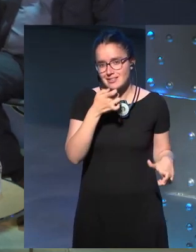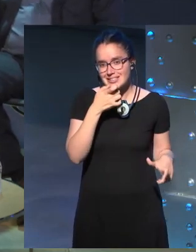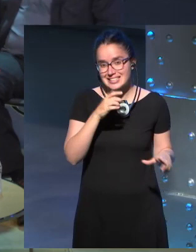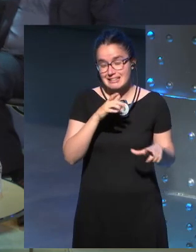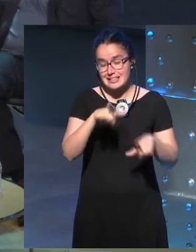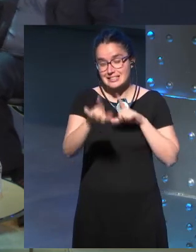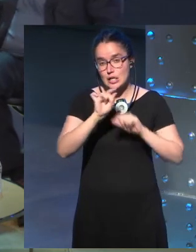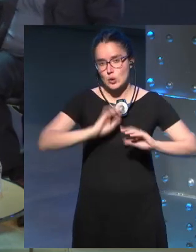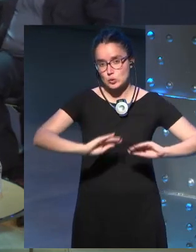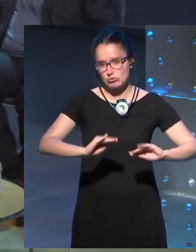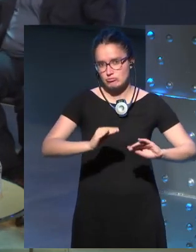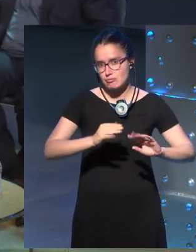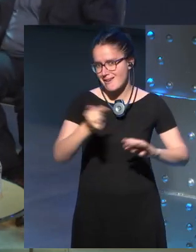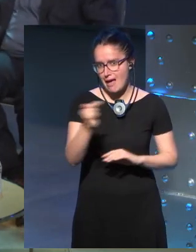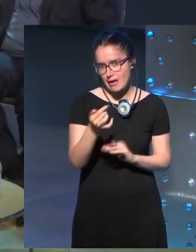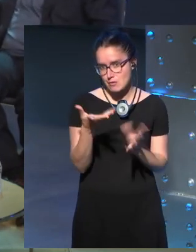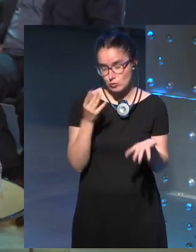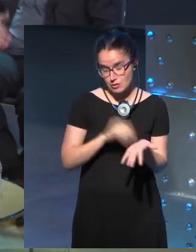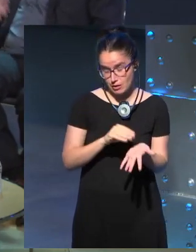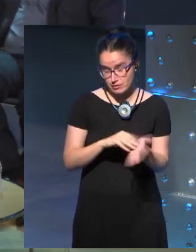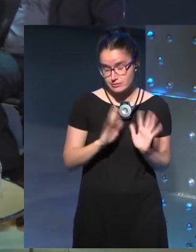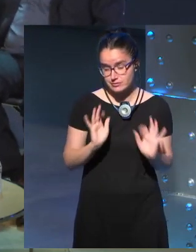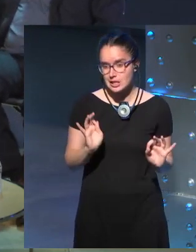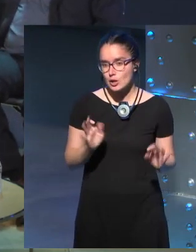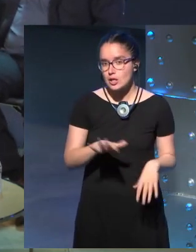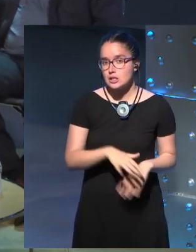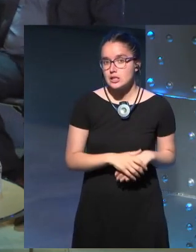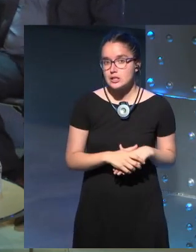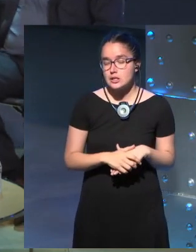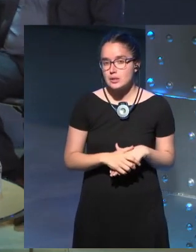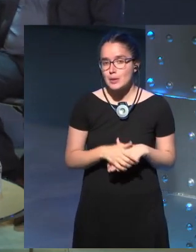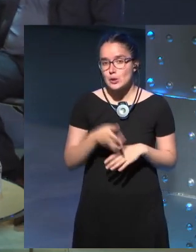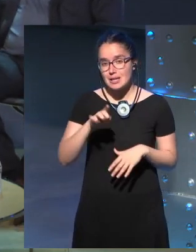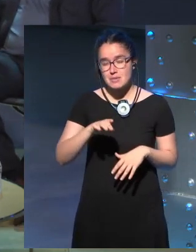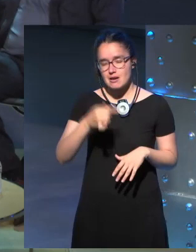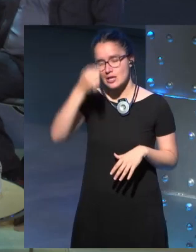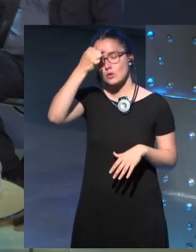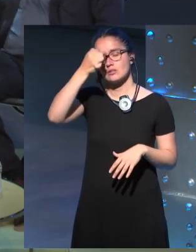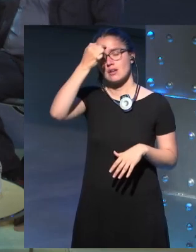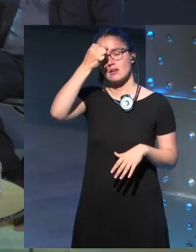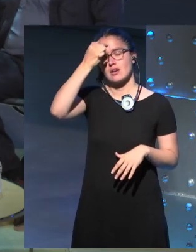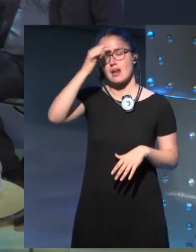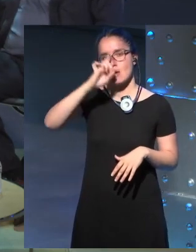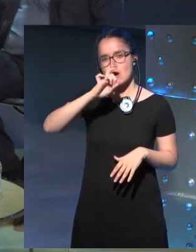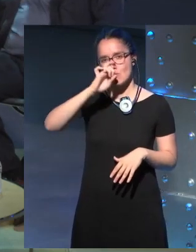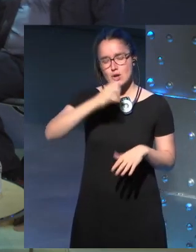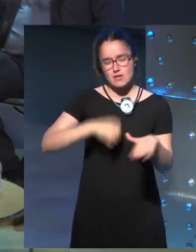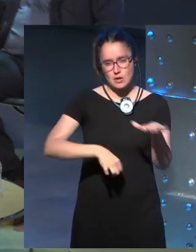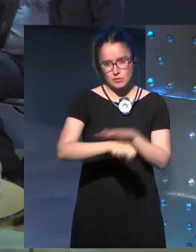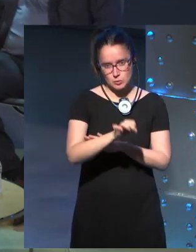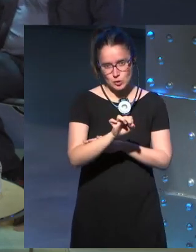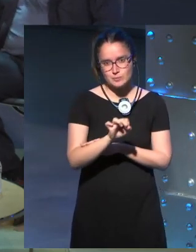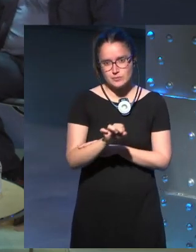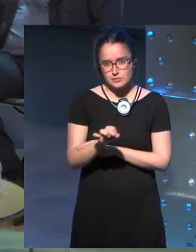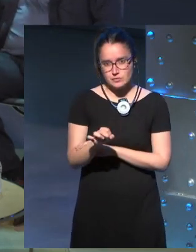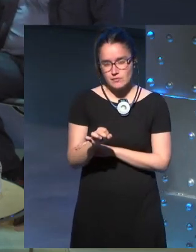that many English people have about their national team, that it's not very good. But nostalgia and